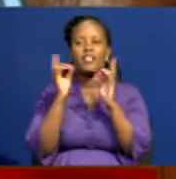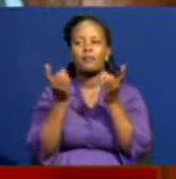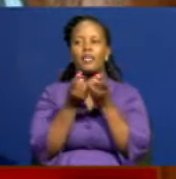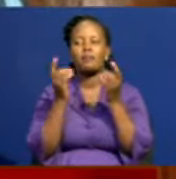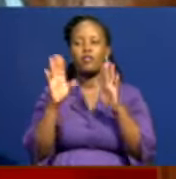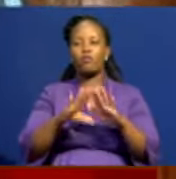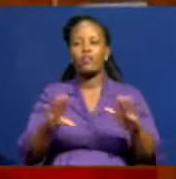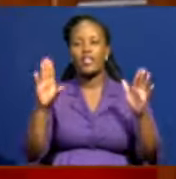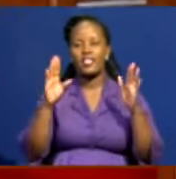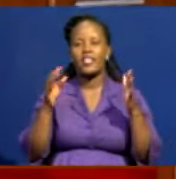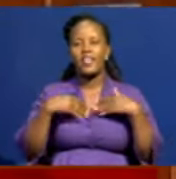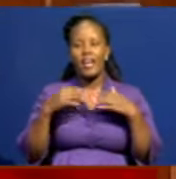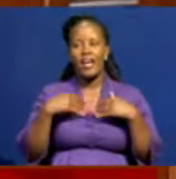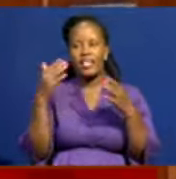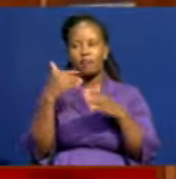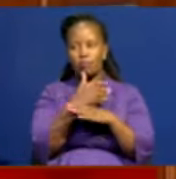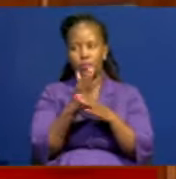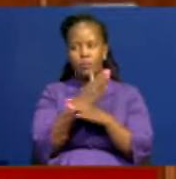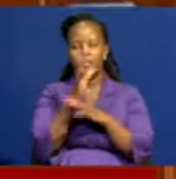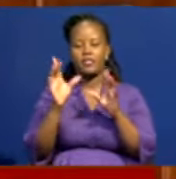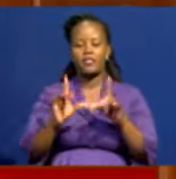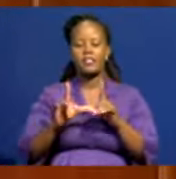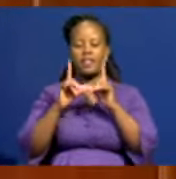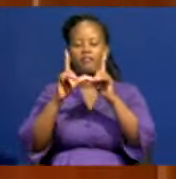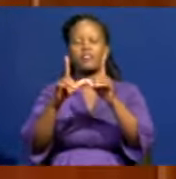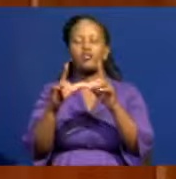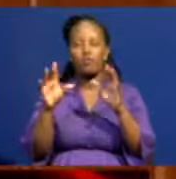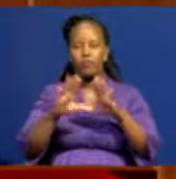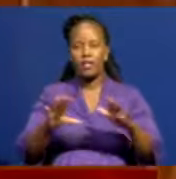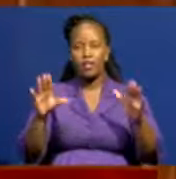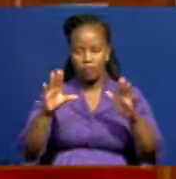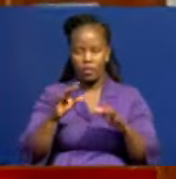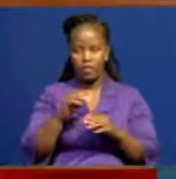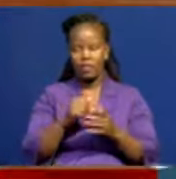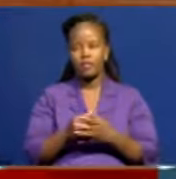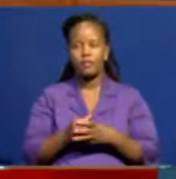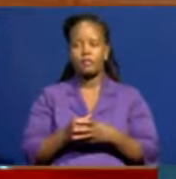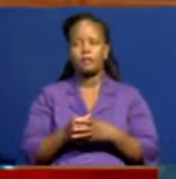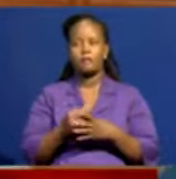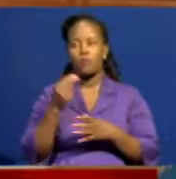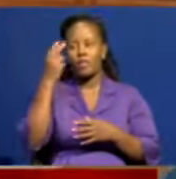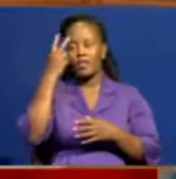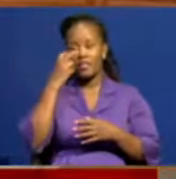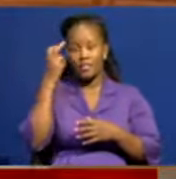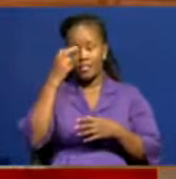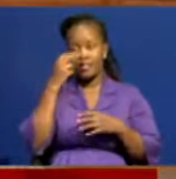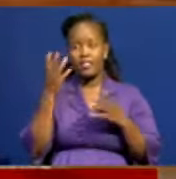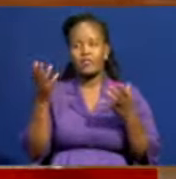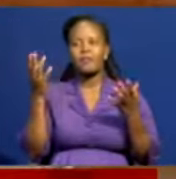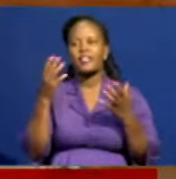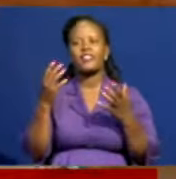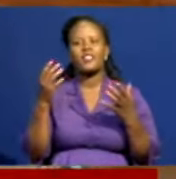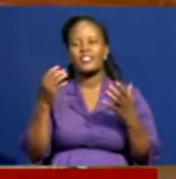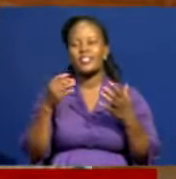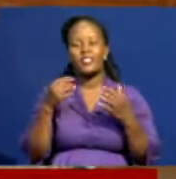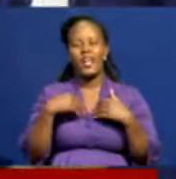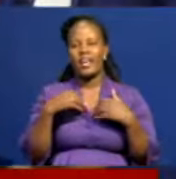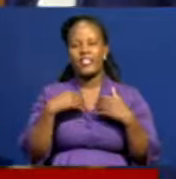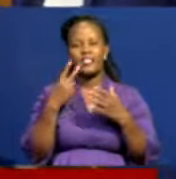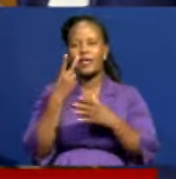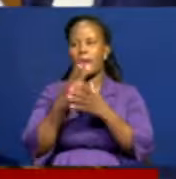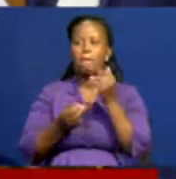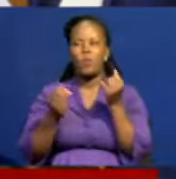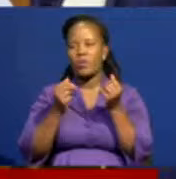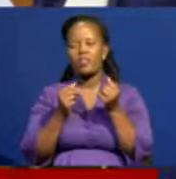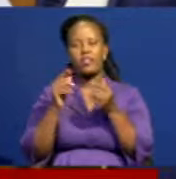was charged with making a fraudulent certificate with the title of the land in question. The suspect pleaded not guilty to both counts. In